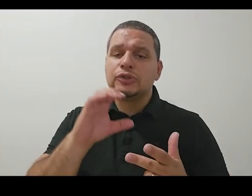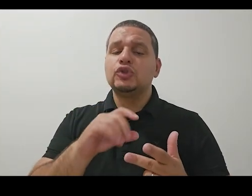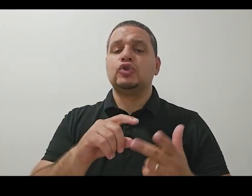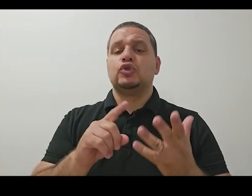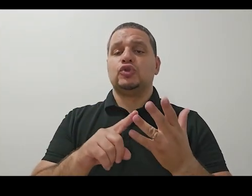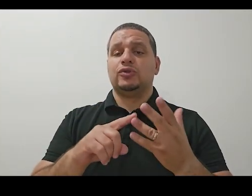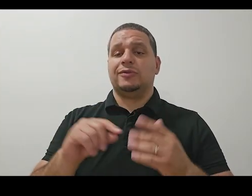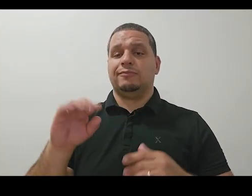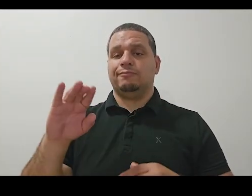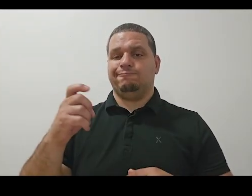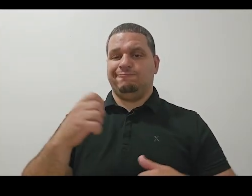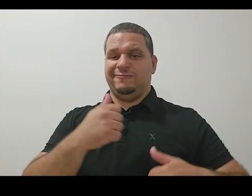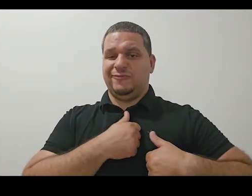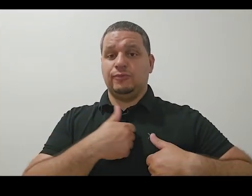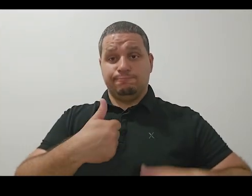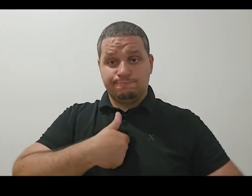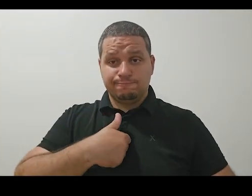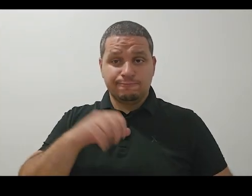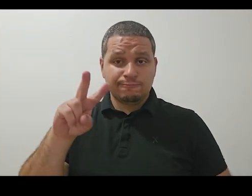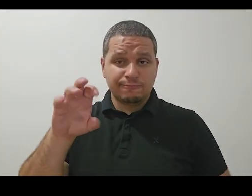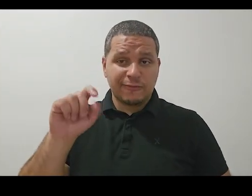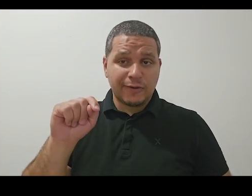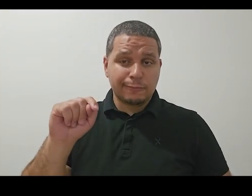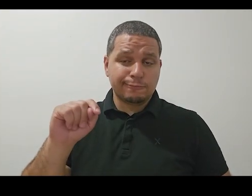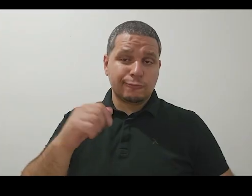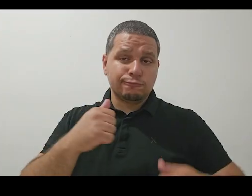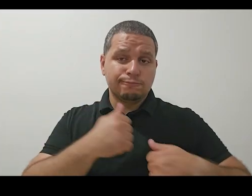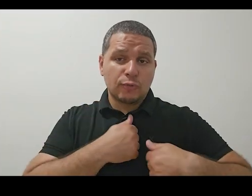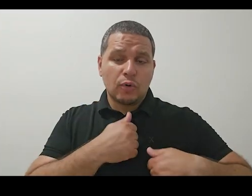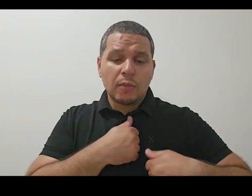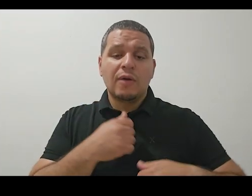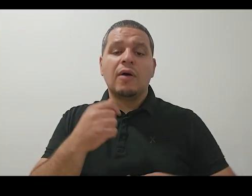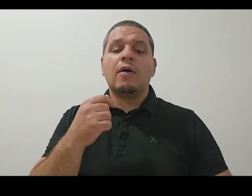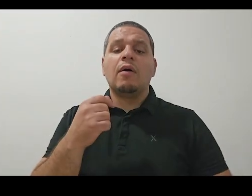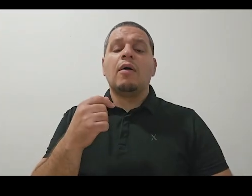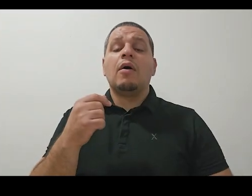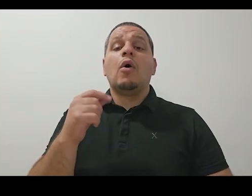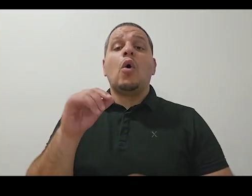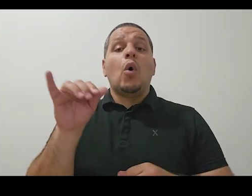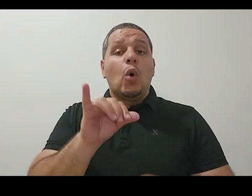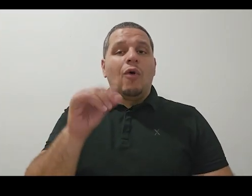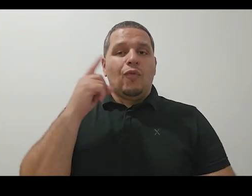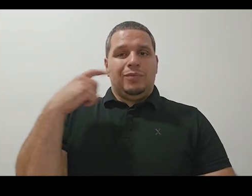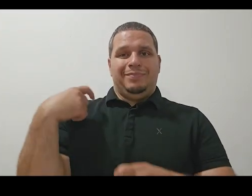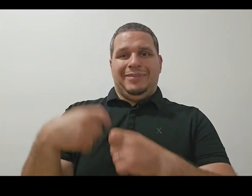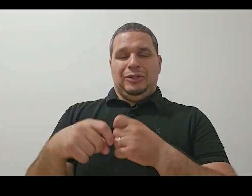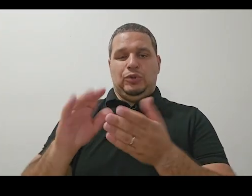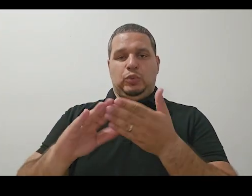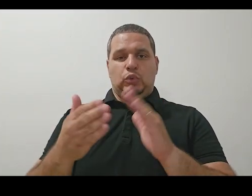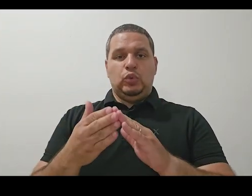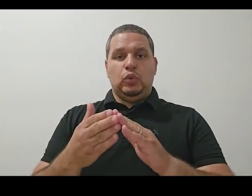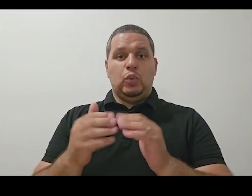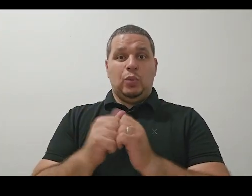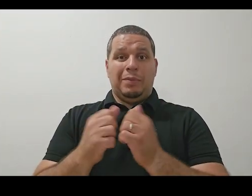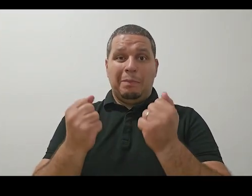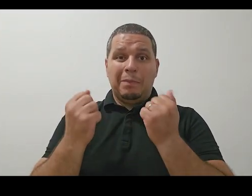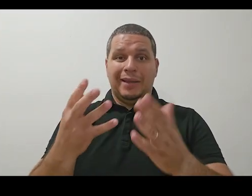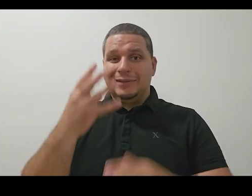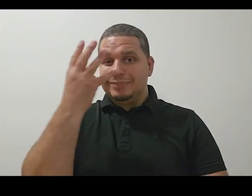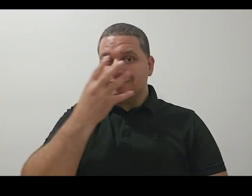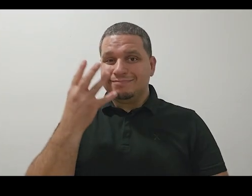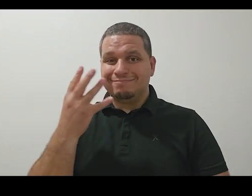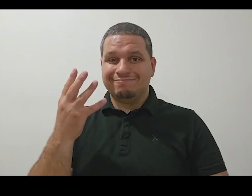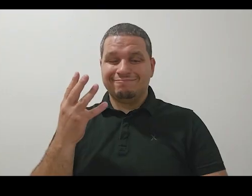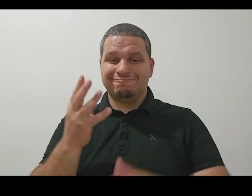myself am a veteran. Also for the Spanish community, especially with a lot of migrants that are